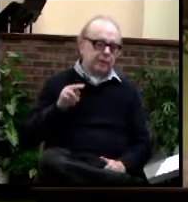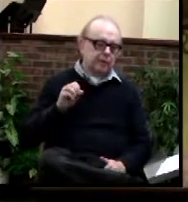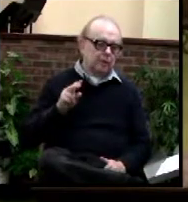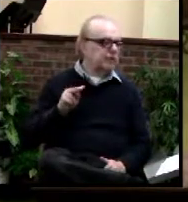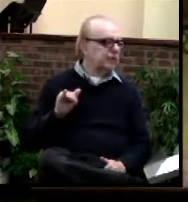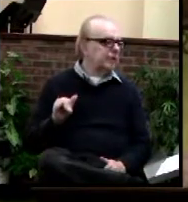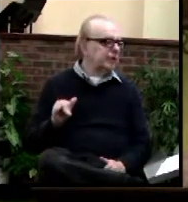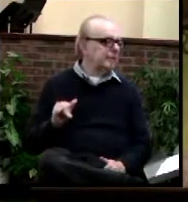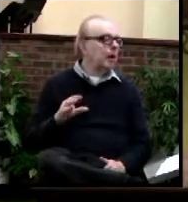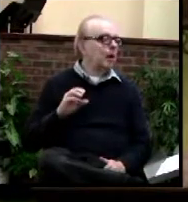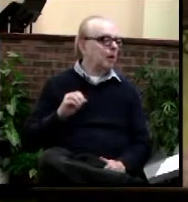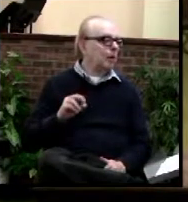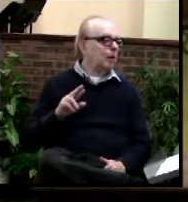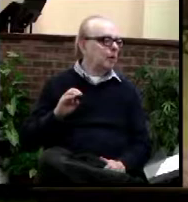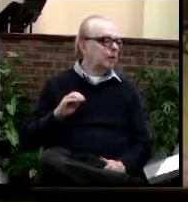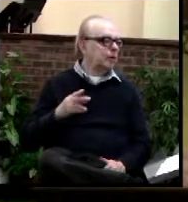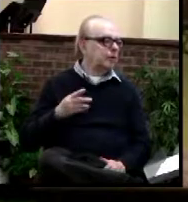But have you ever been to a symphony?